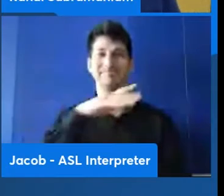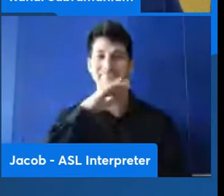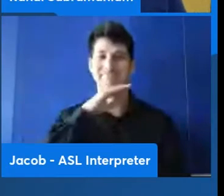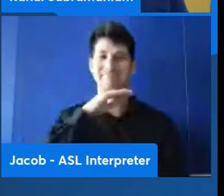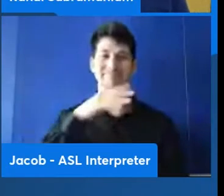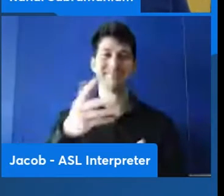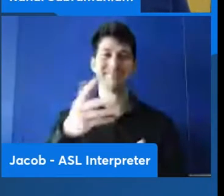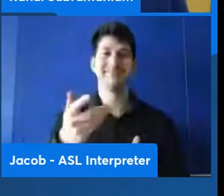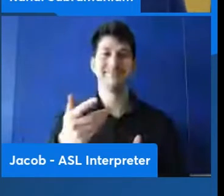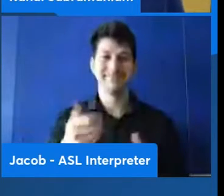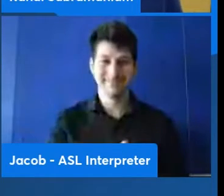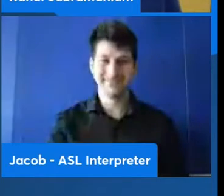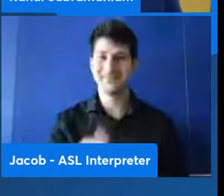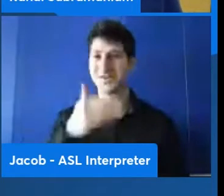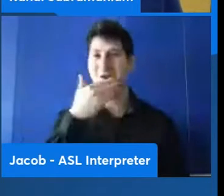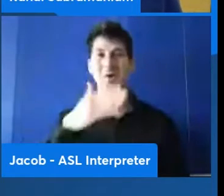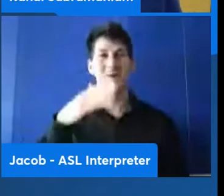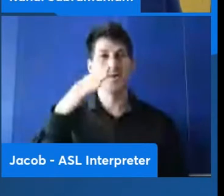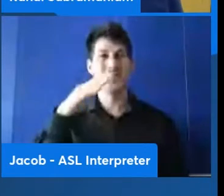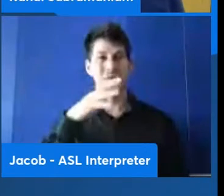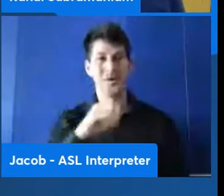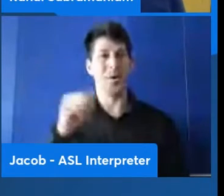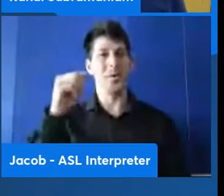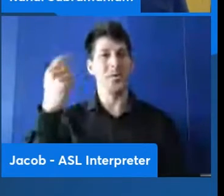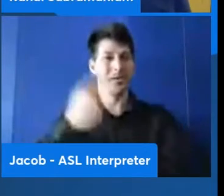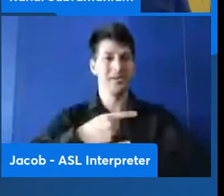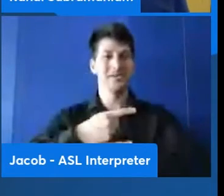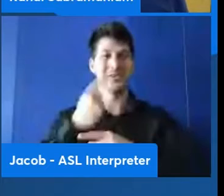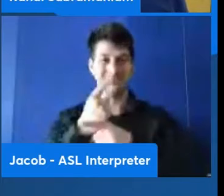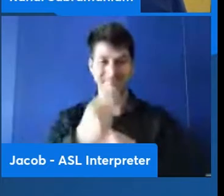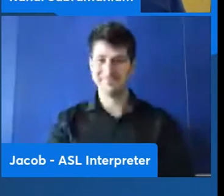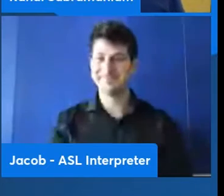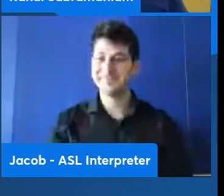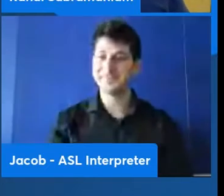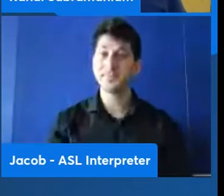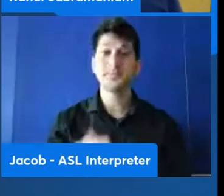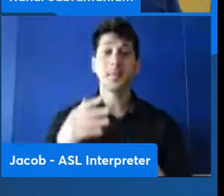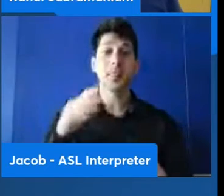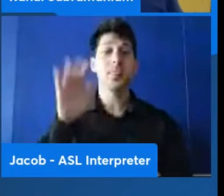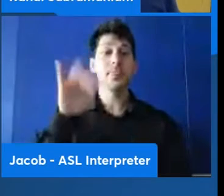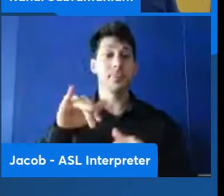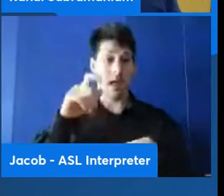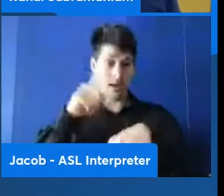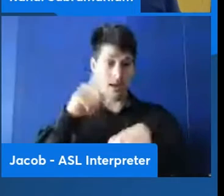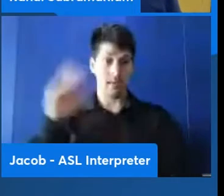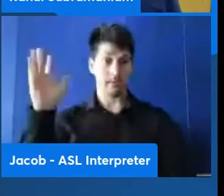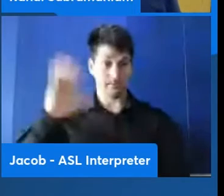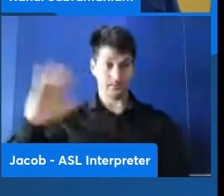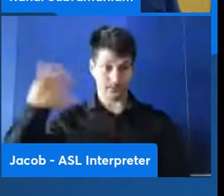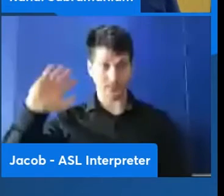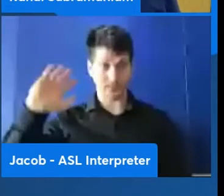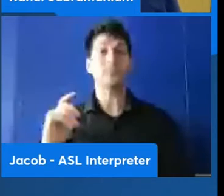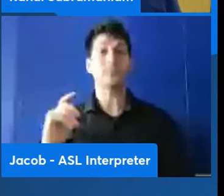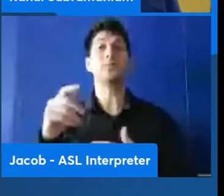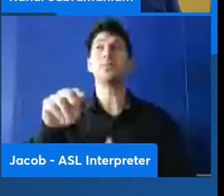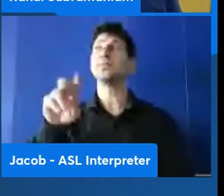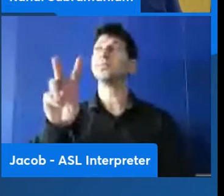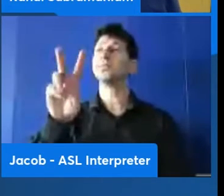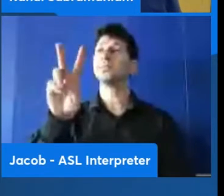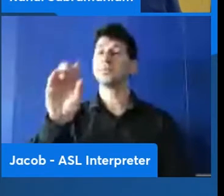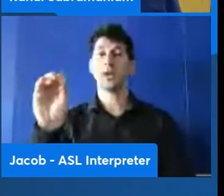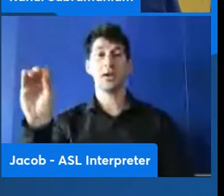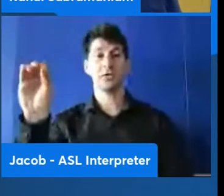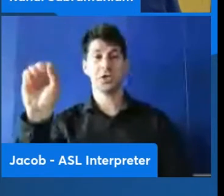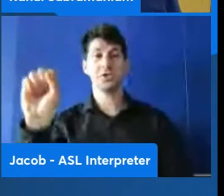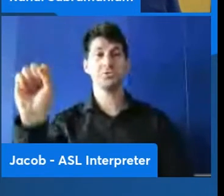There's something about those good old days. And so at that time, this is again about 2000. So AMD